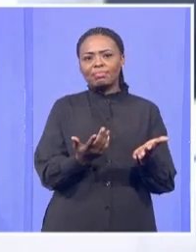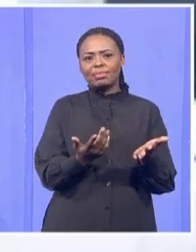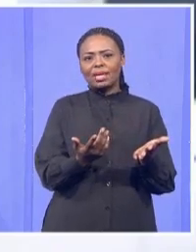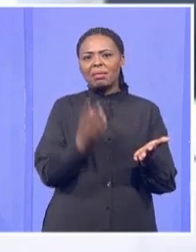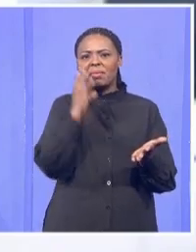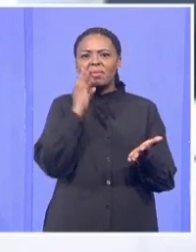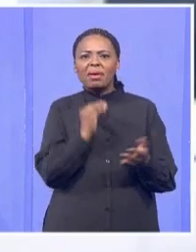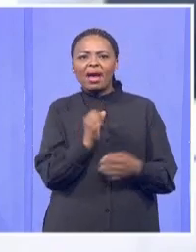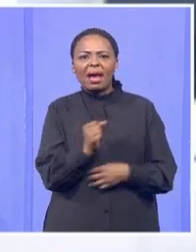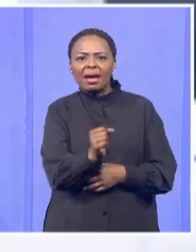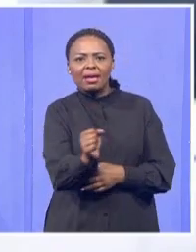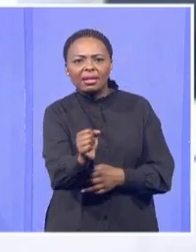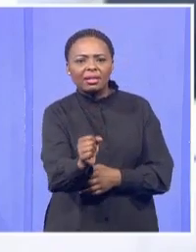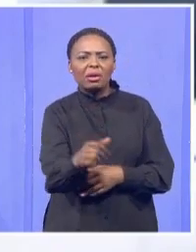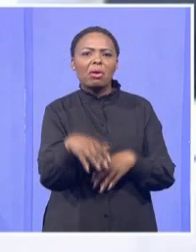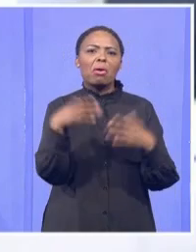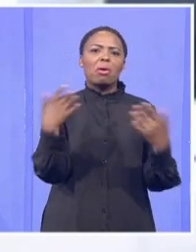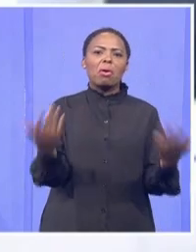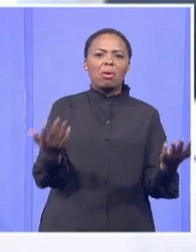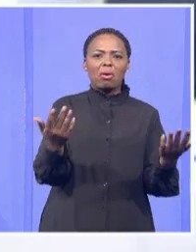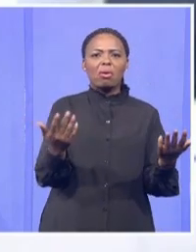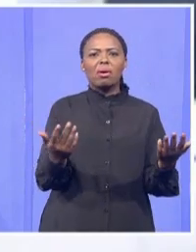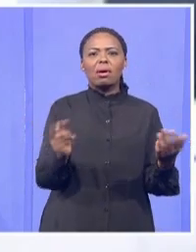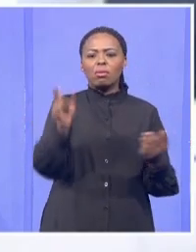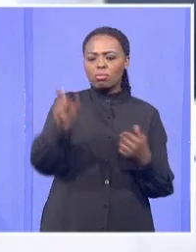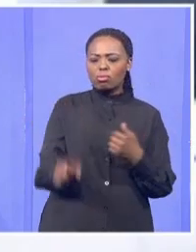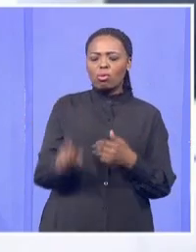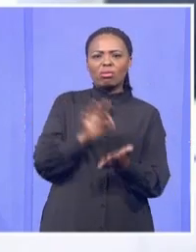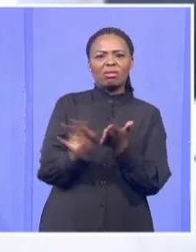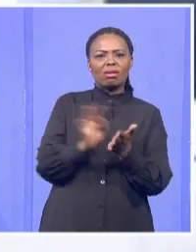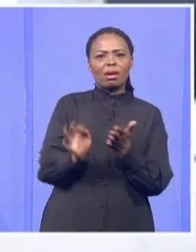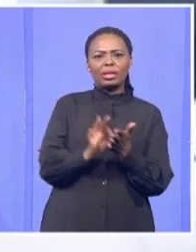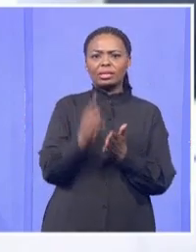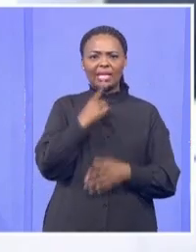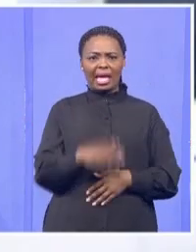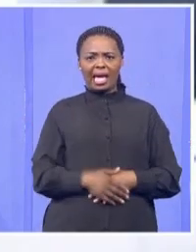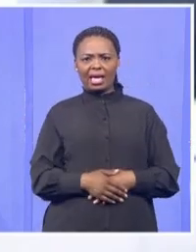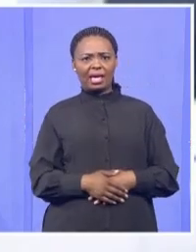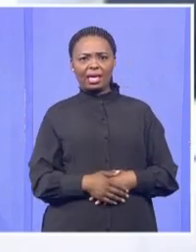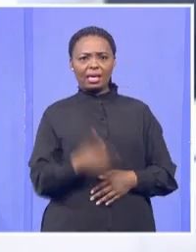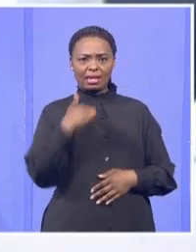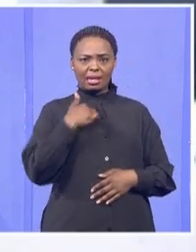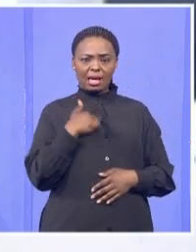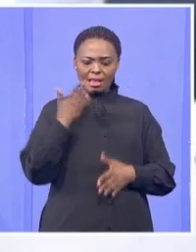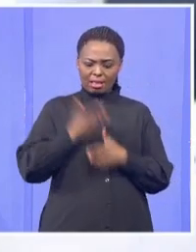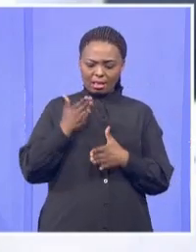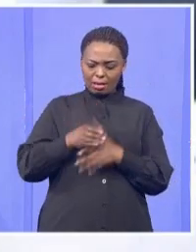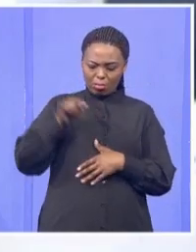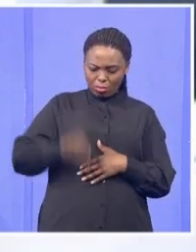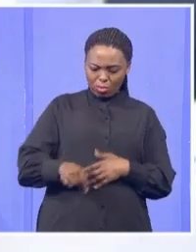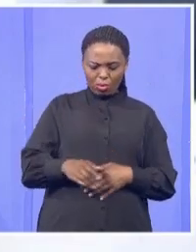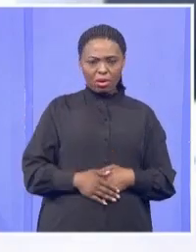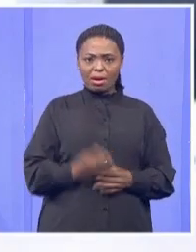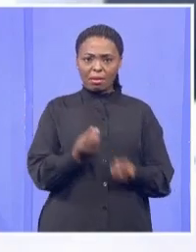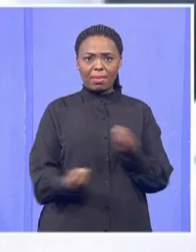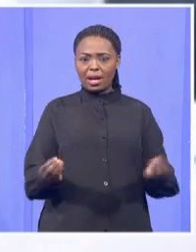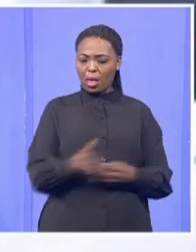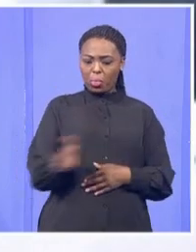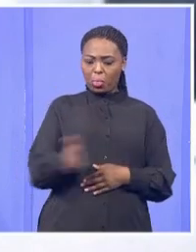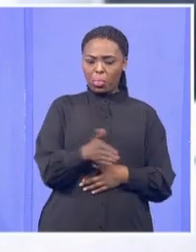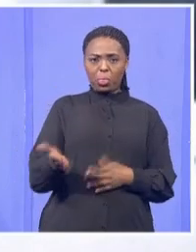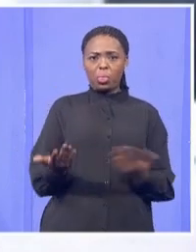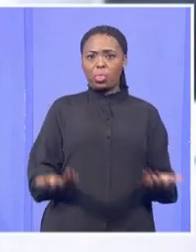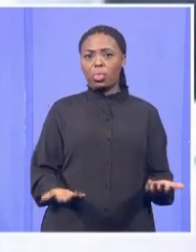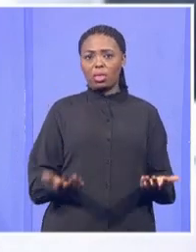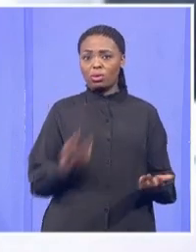grainy or domestic worker says, no, there's no person. I'm the domestic worker. I know all the children here.